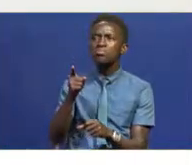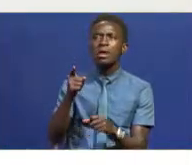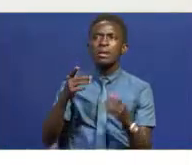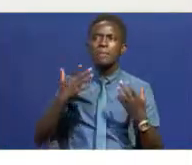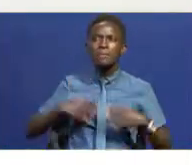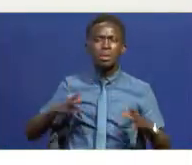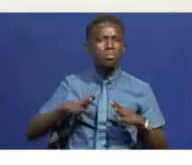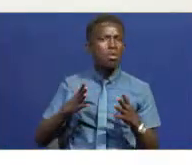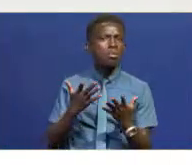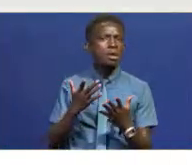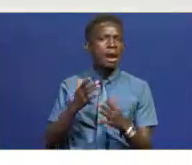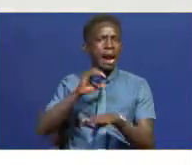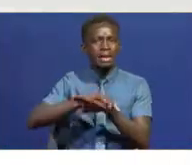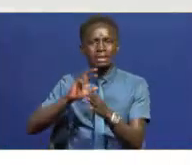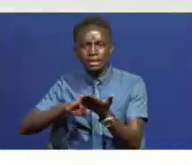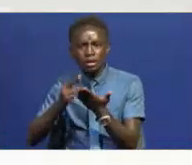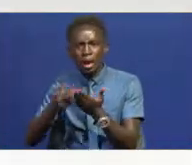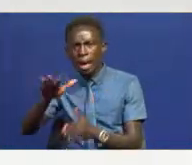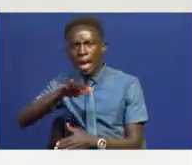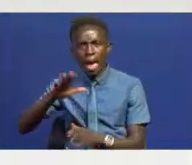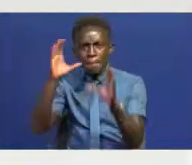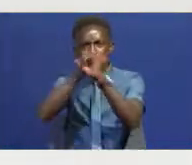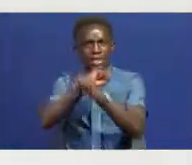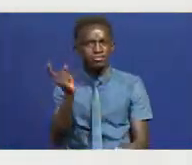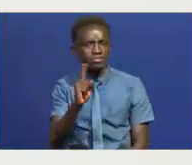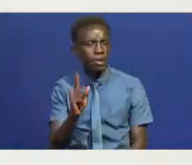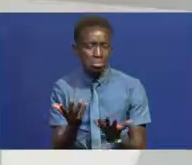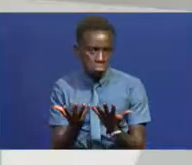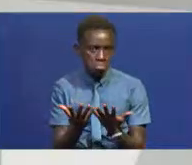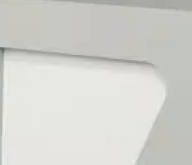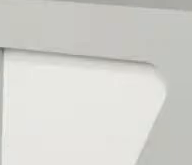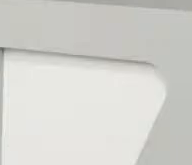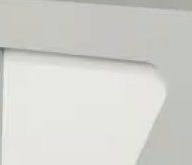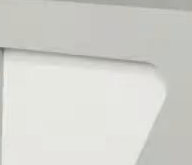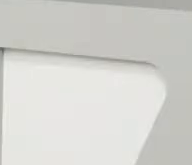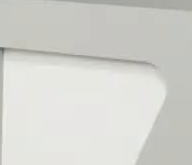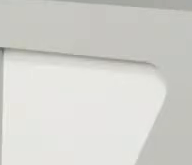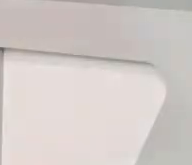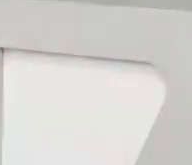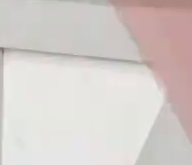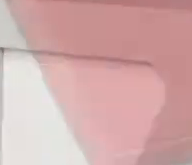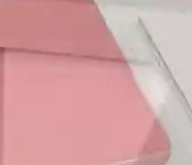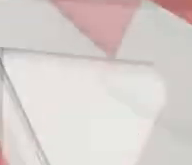their area? We're taking a short breather. We're coming back in a minute. Don't go too far.